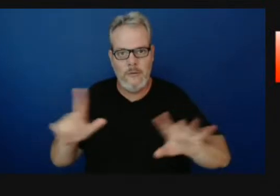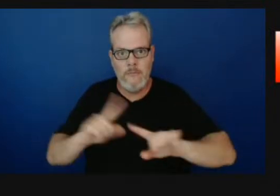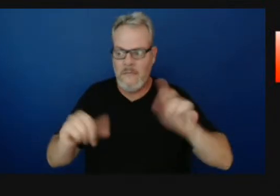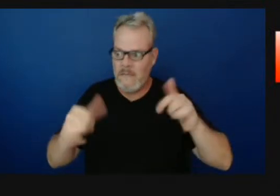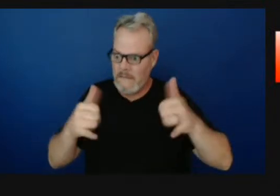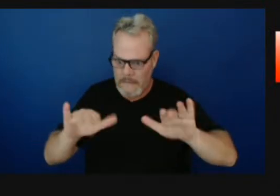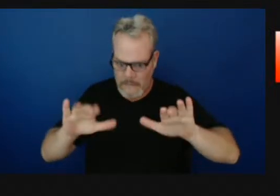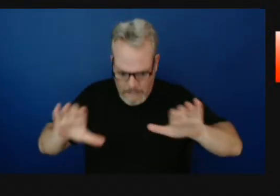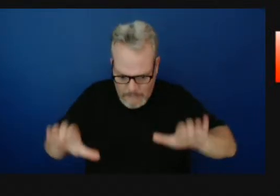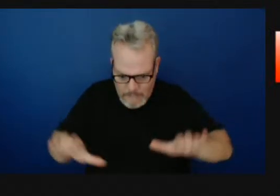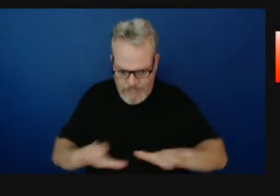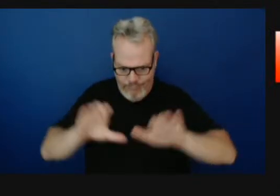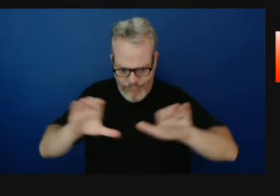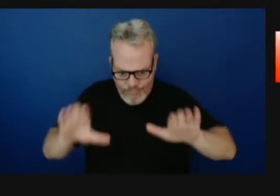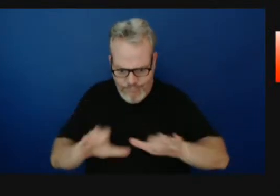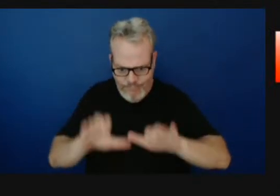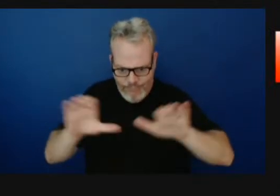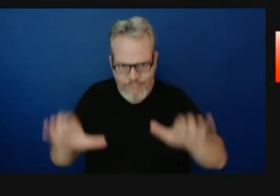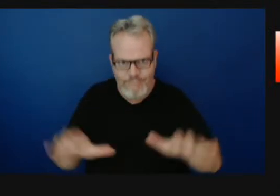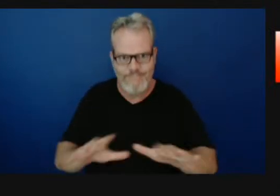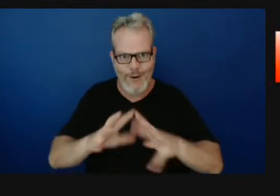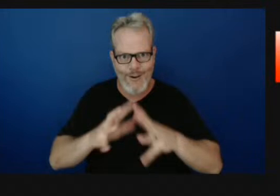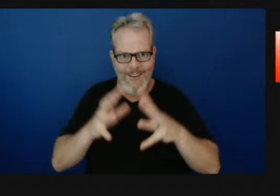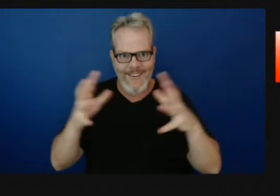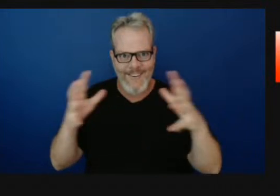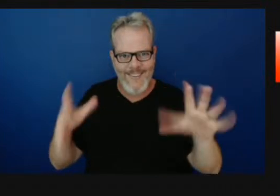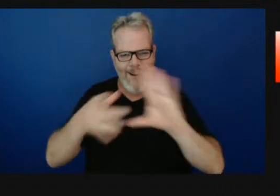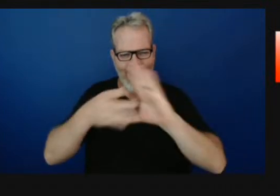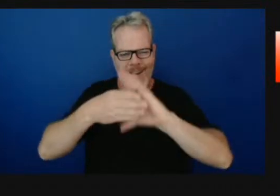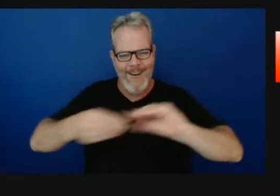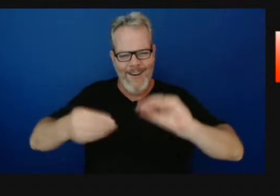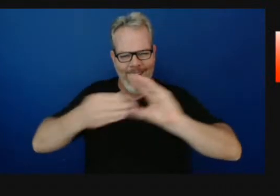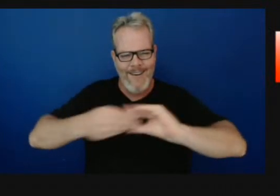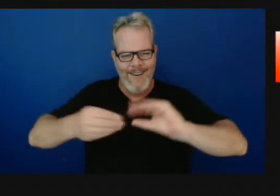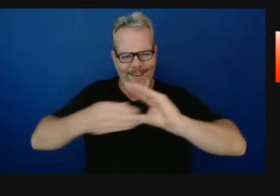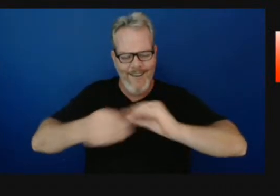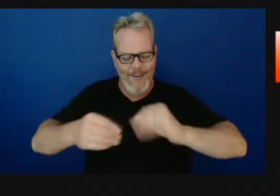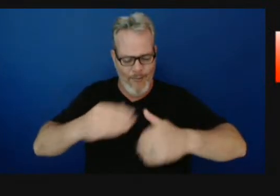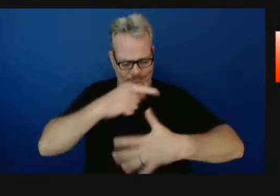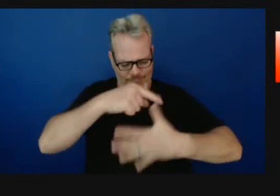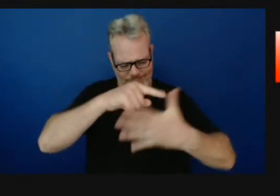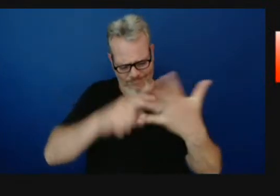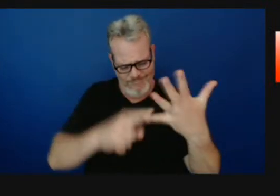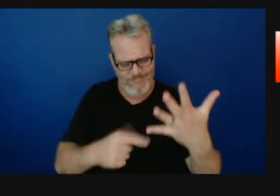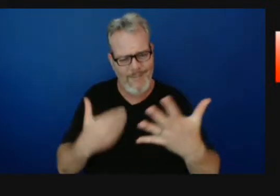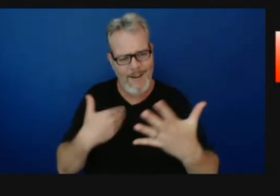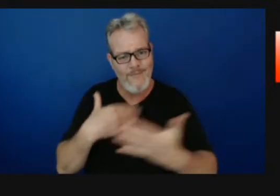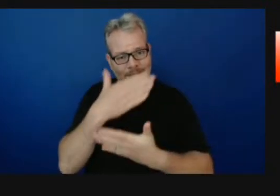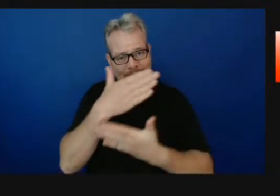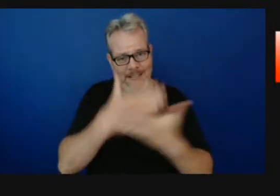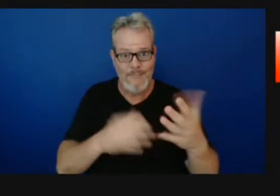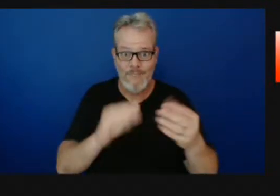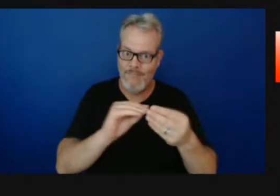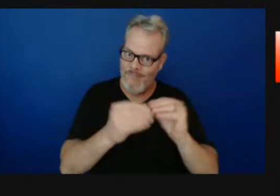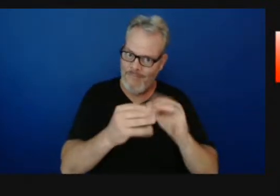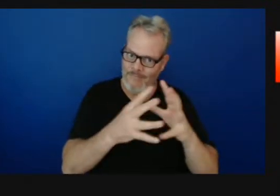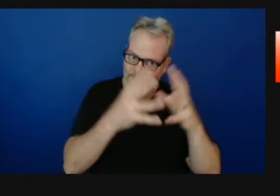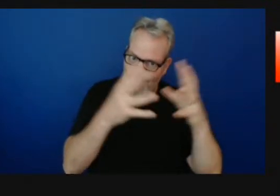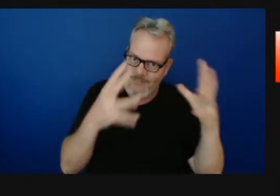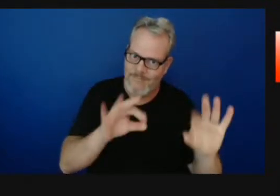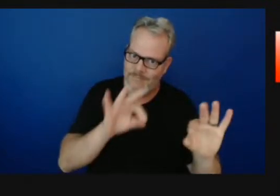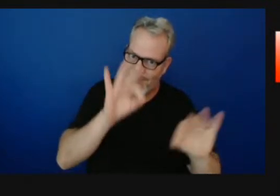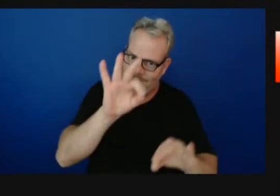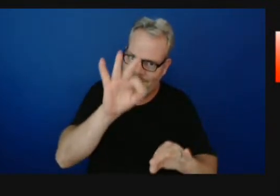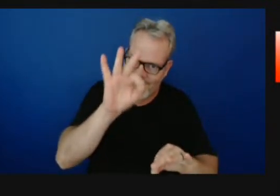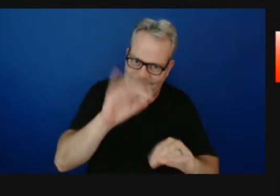talk about over the past week, Dane. So we'll get into all that, the monitoring signals. We'll have a little bit of a data-heavy update today, but there's a lot of stuff